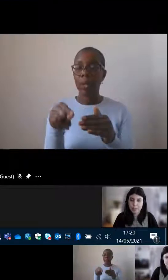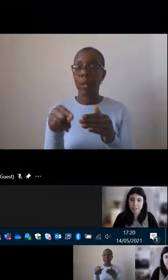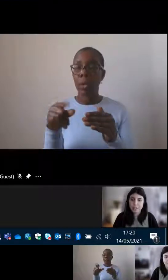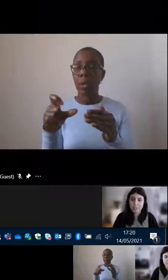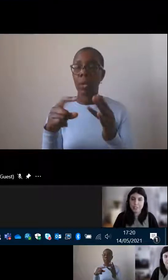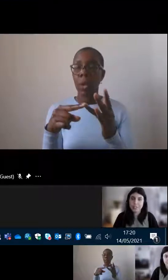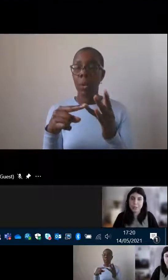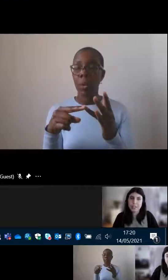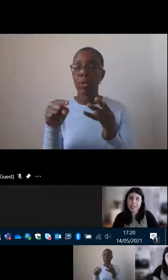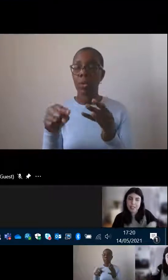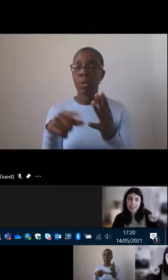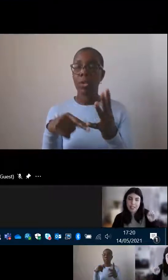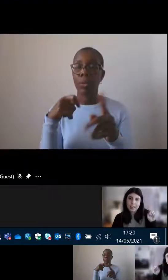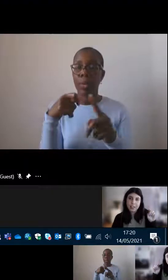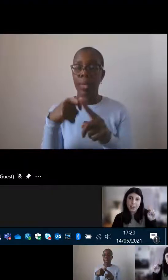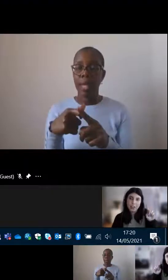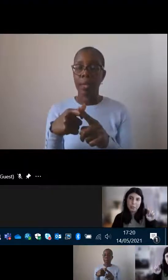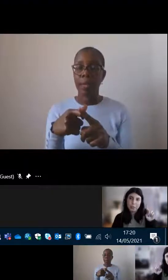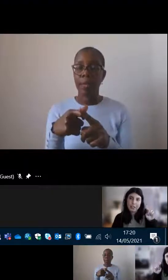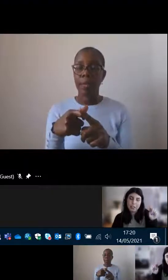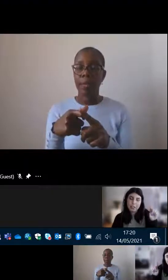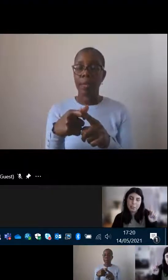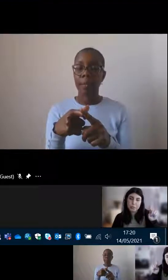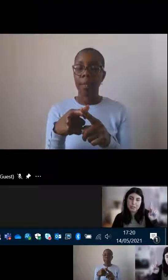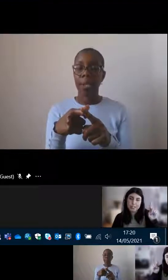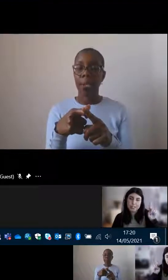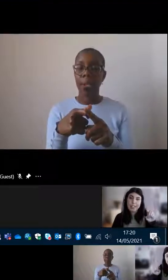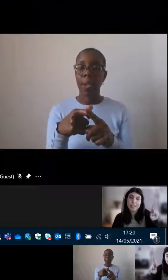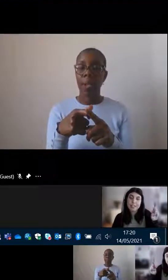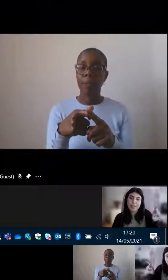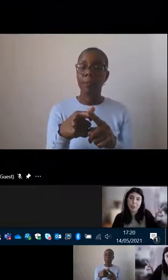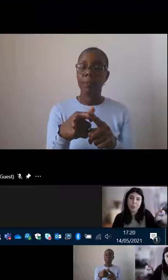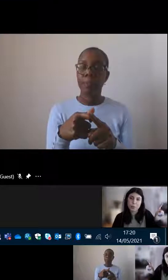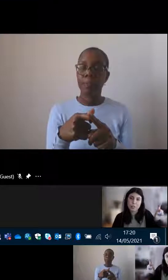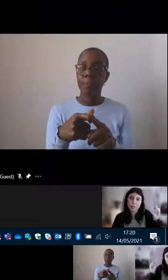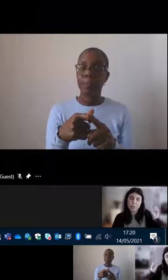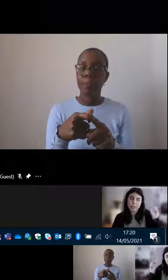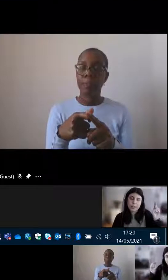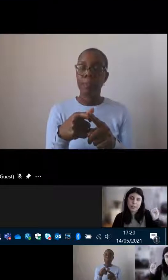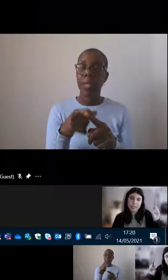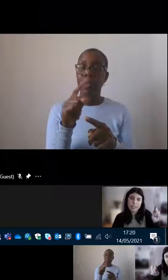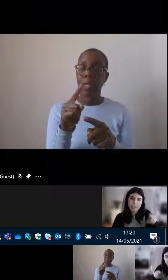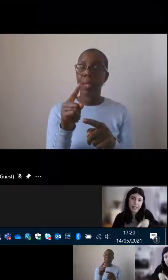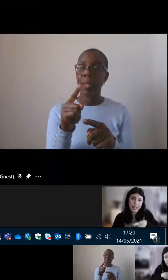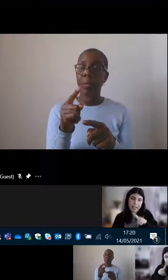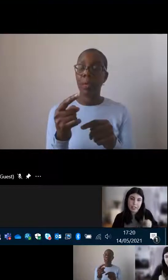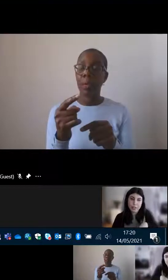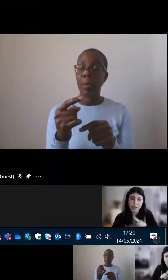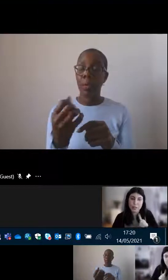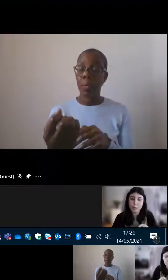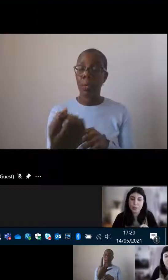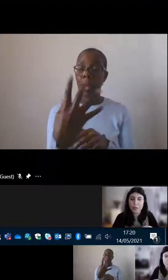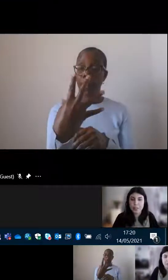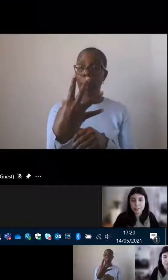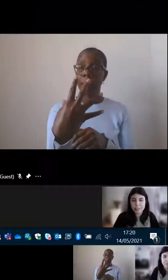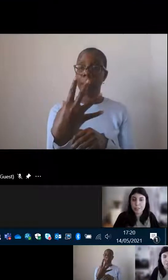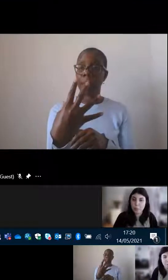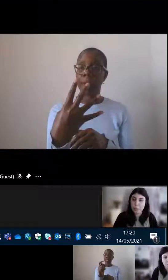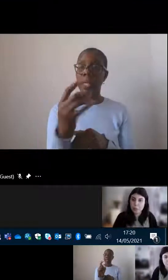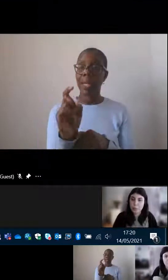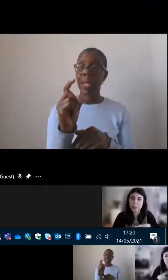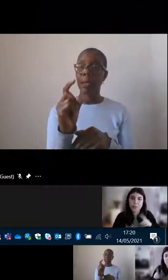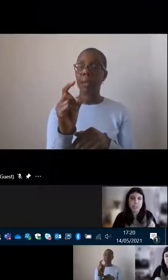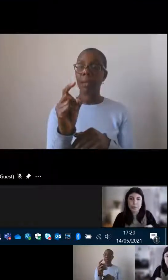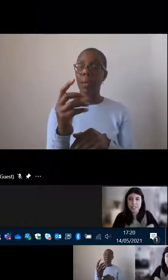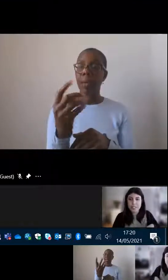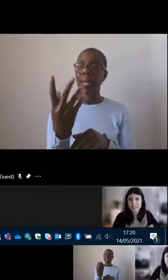www.headstartnewham.co.uk. And if you click on, when that comes up, it says get involved. And if you click that, the new leaflet